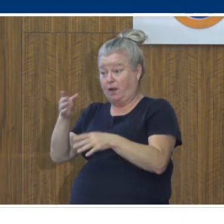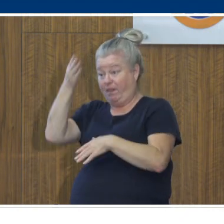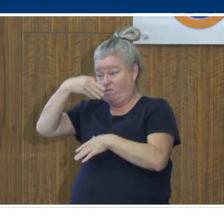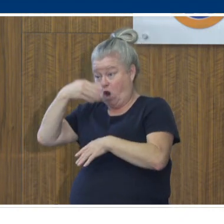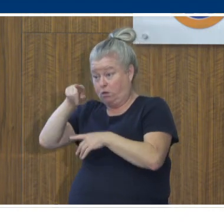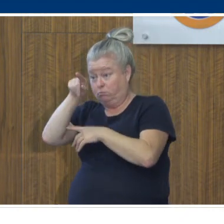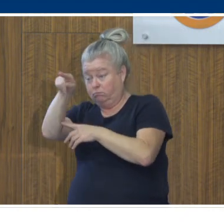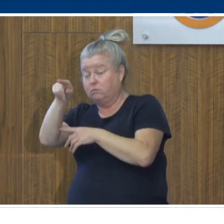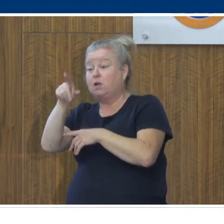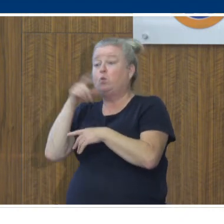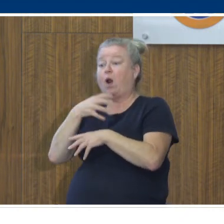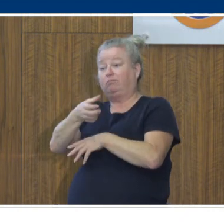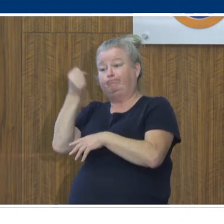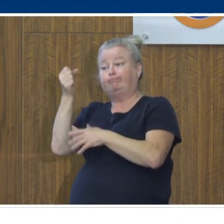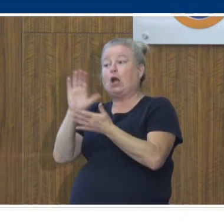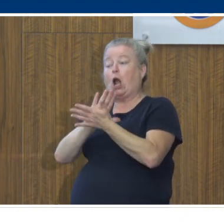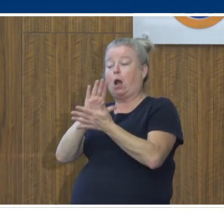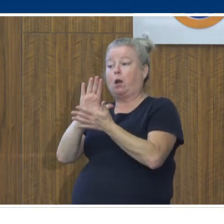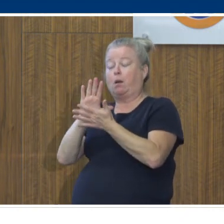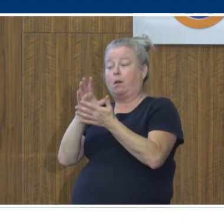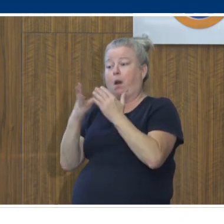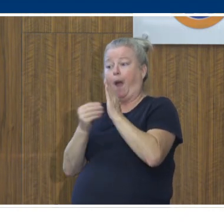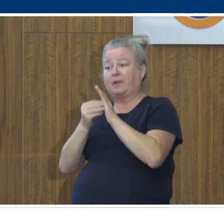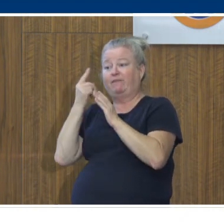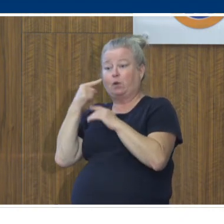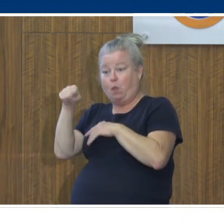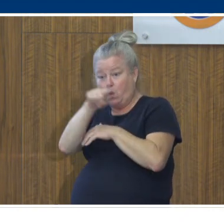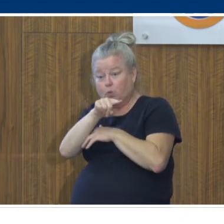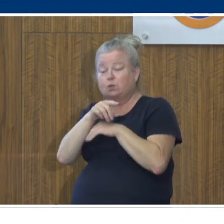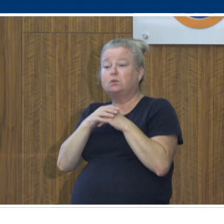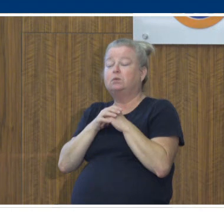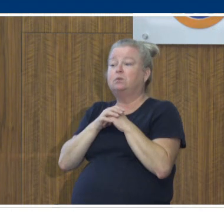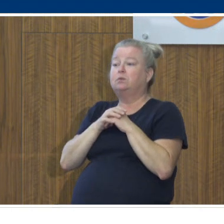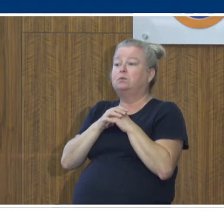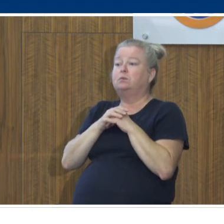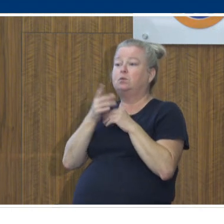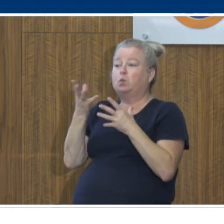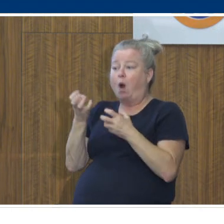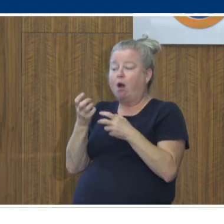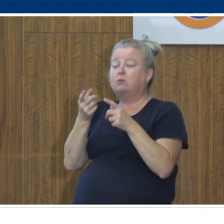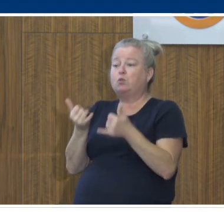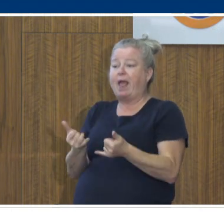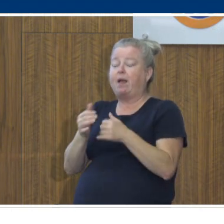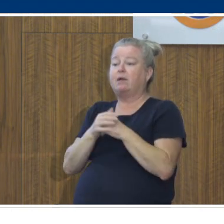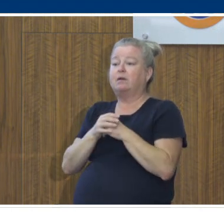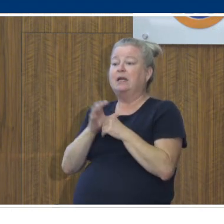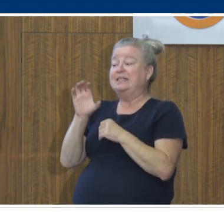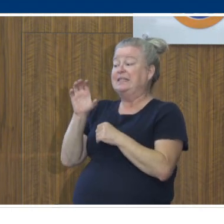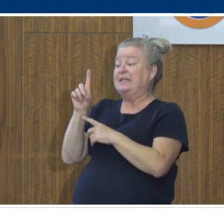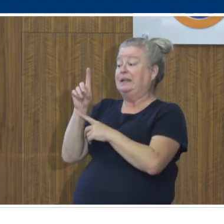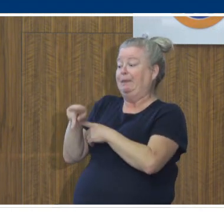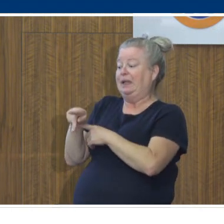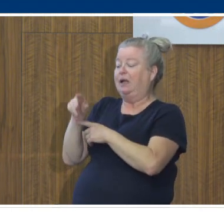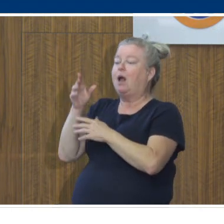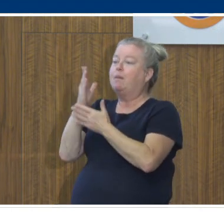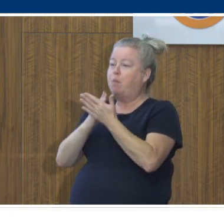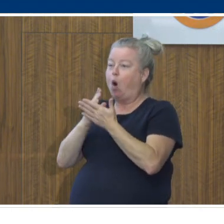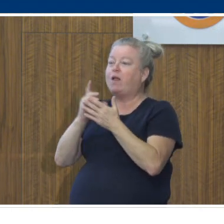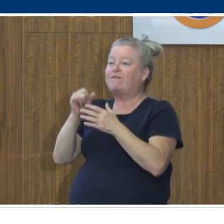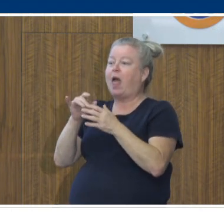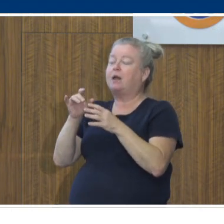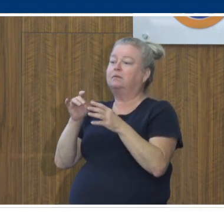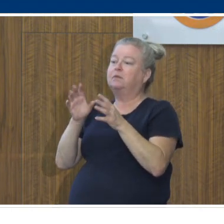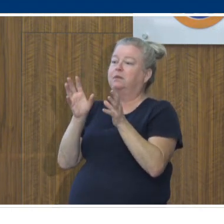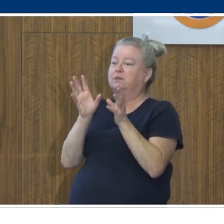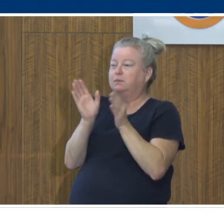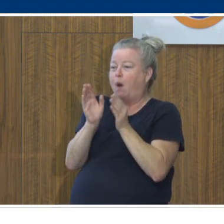want to take a copy of those lucky here today. CDPs happen to be portions of unincorporated county